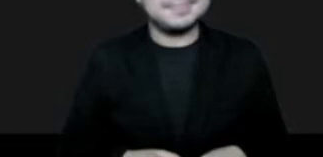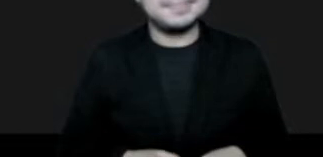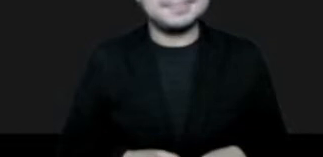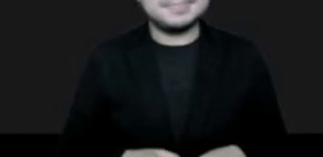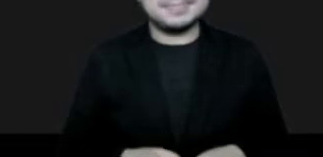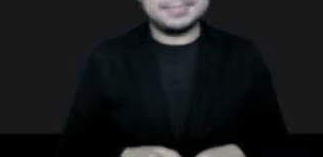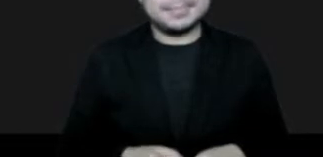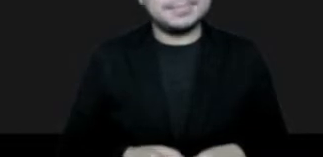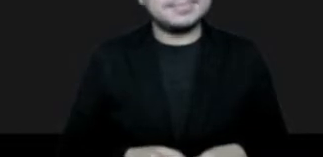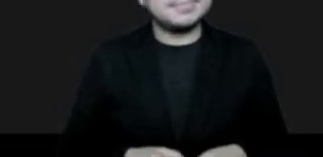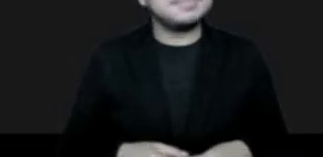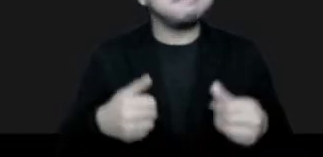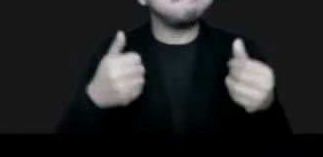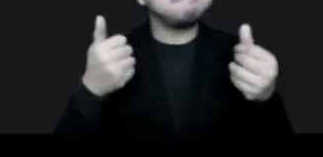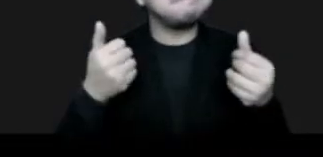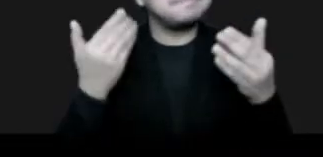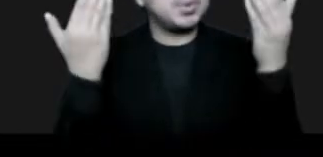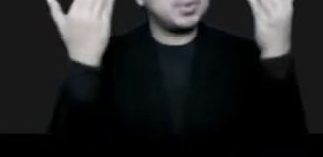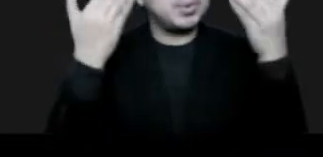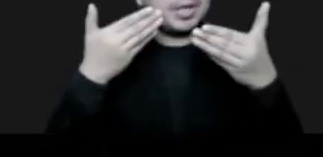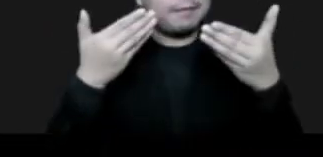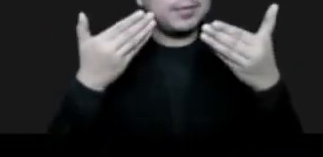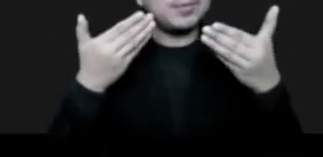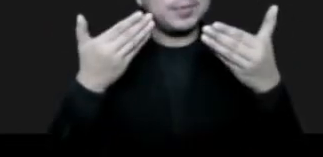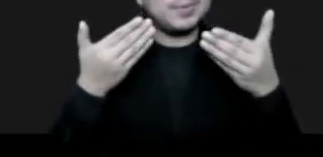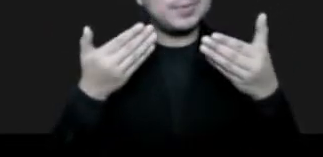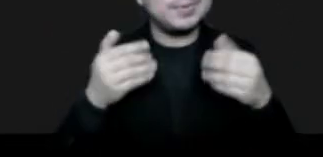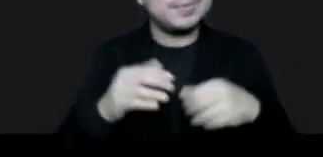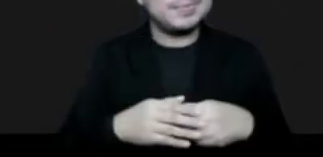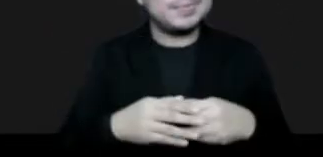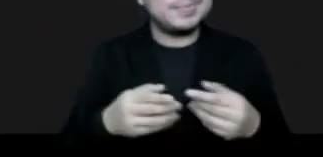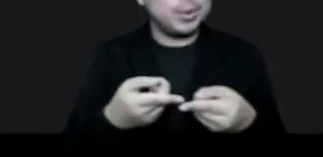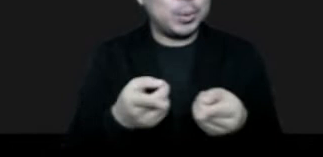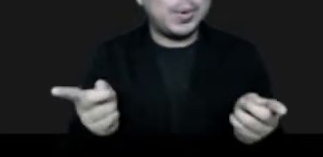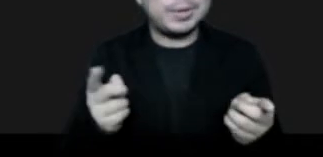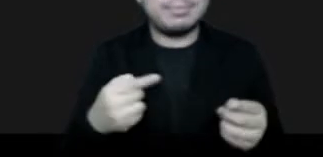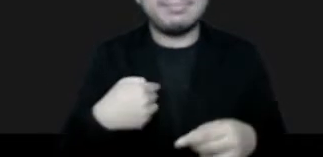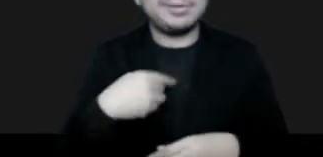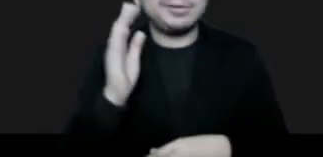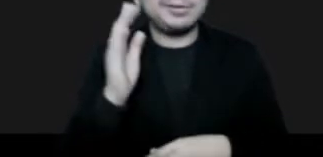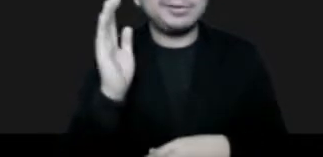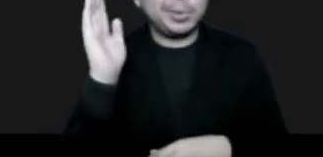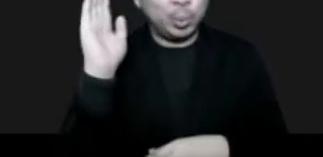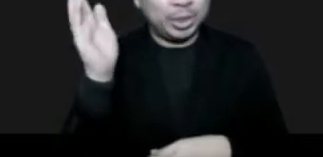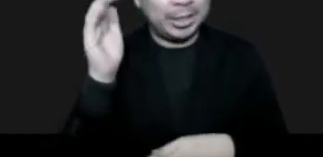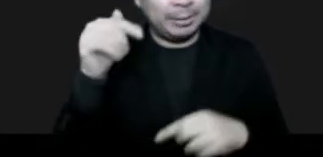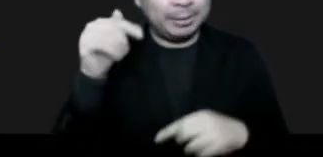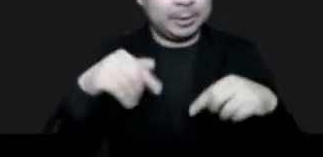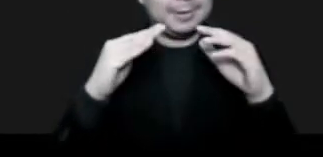Good afternoon, everyone. I'm presenting from Zimbabwe, and I will